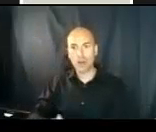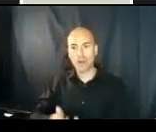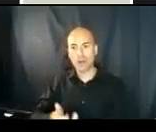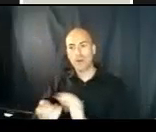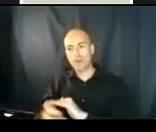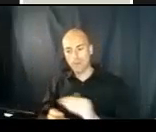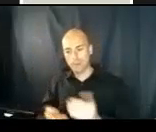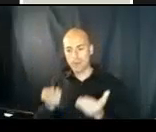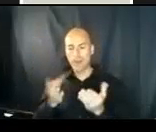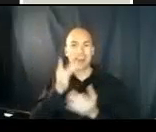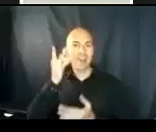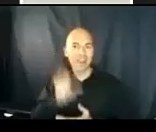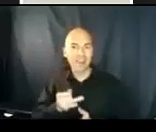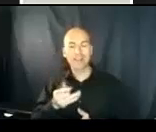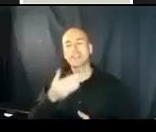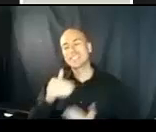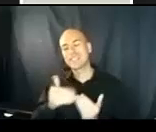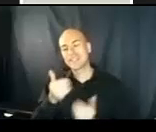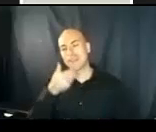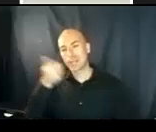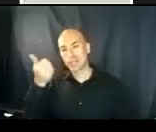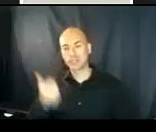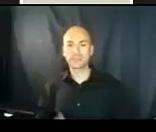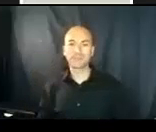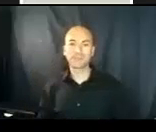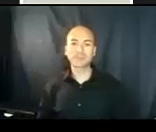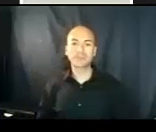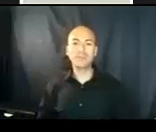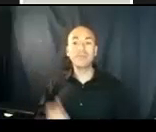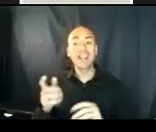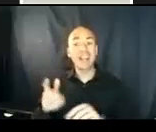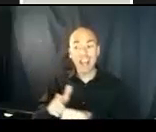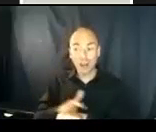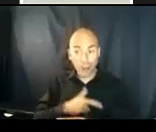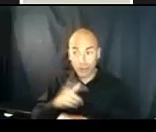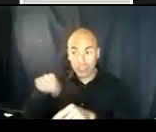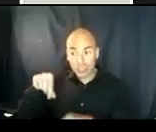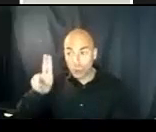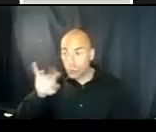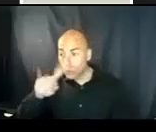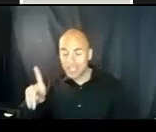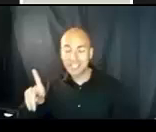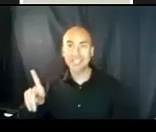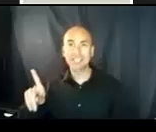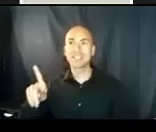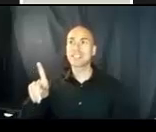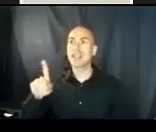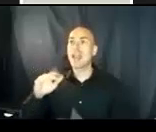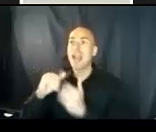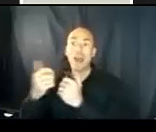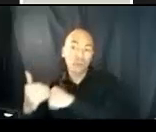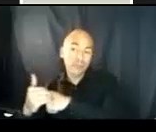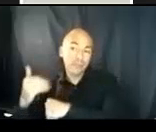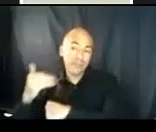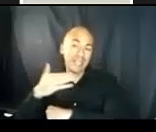questions they're about to encounter. How long is the quiz? Things like that, because that's going